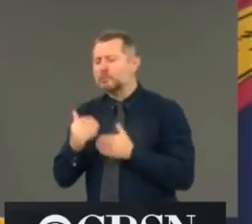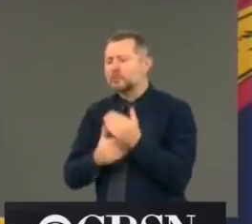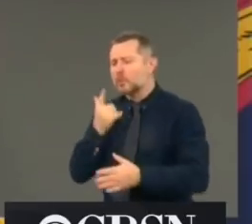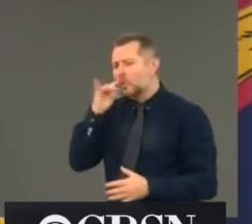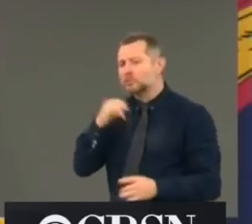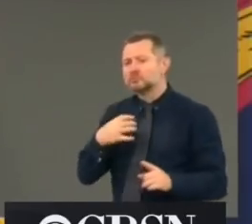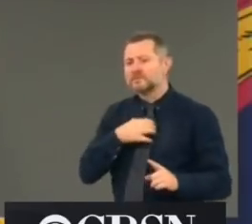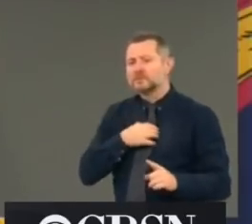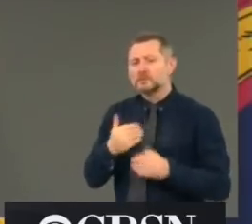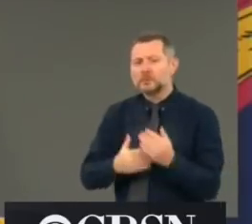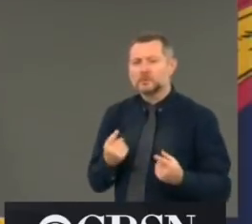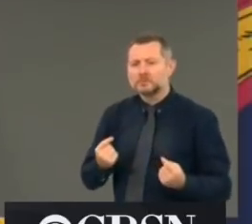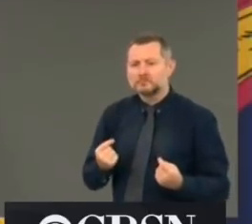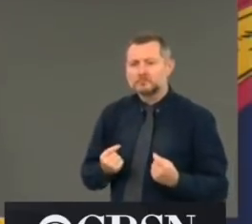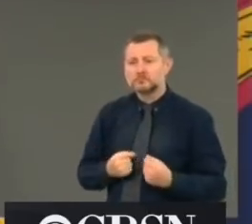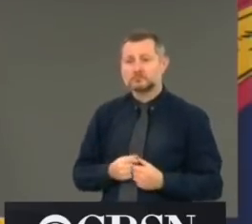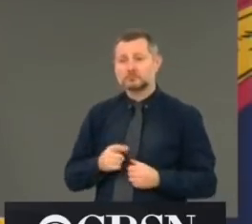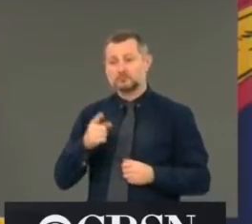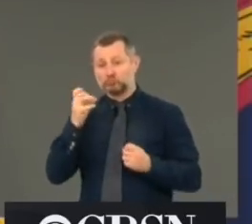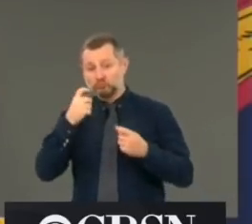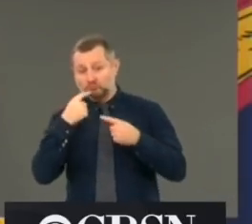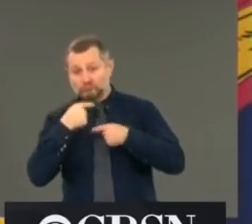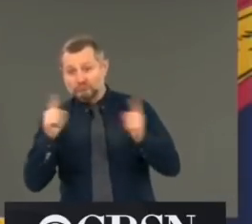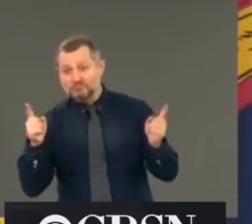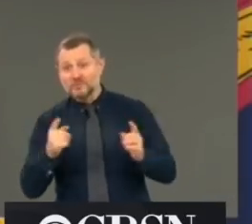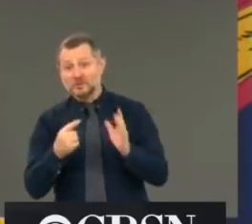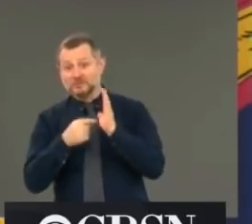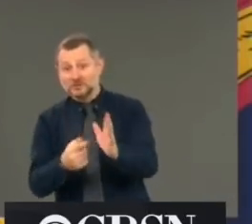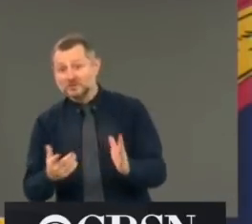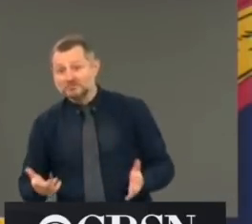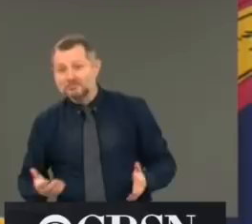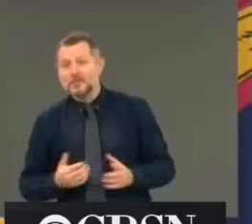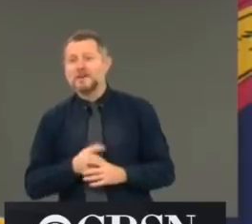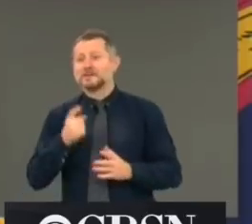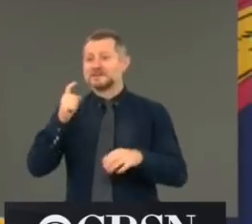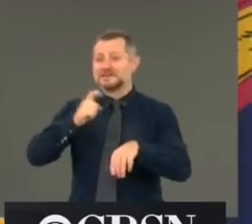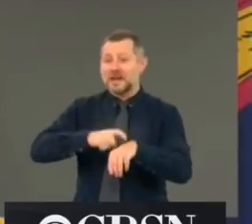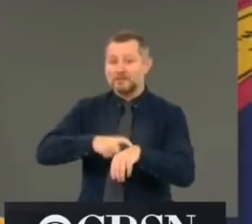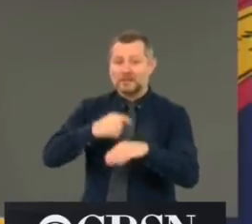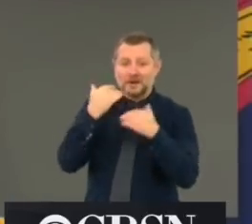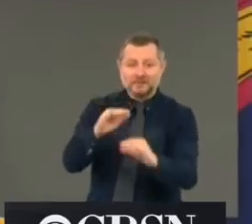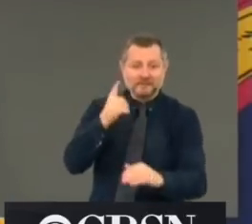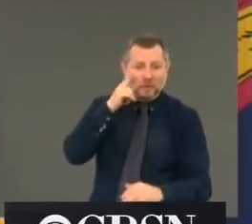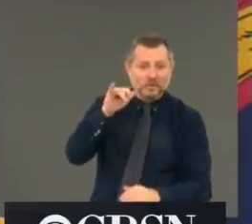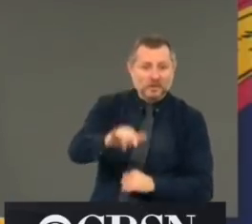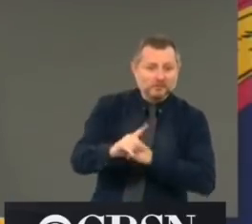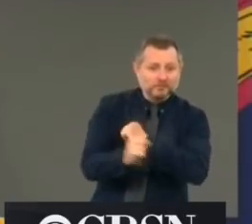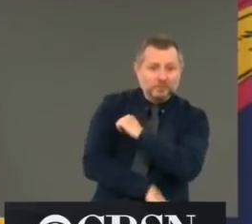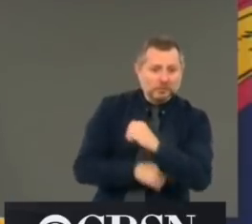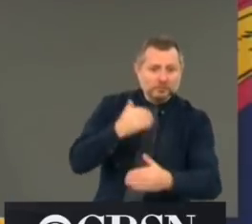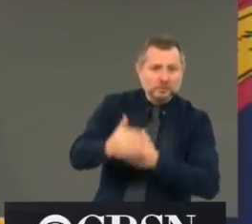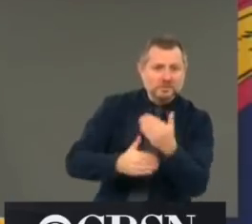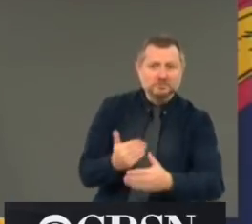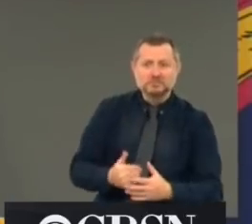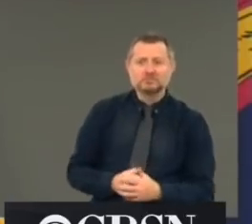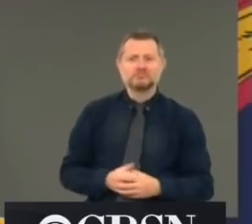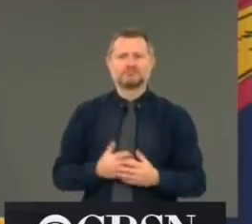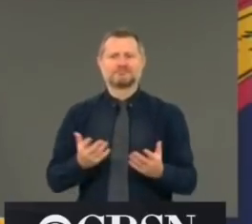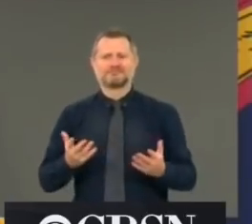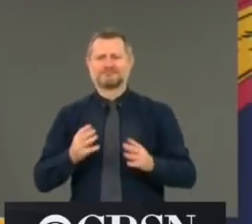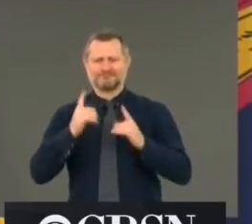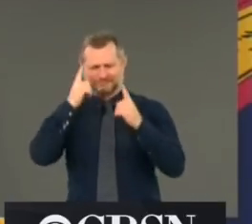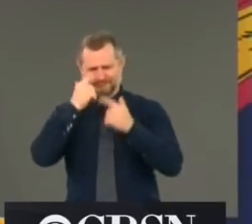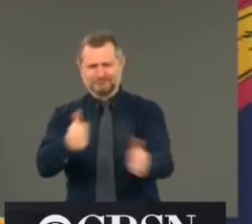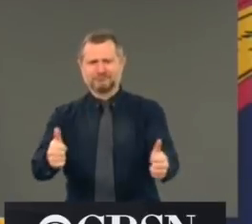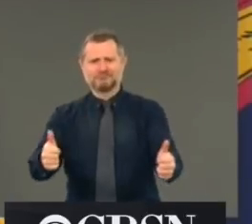the disposition? Is that public? How long until you have a disposition of a complaint?